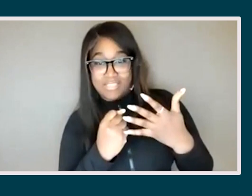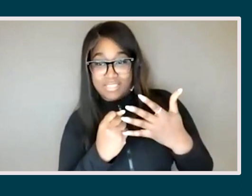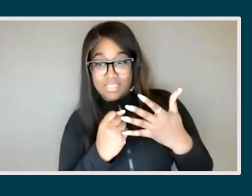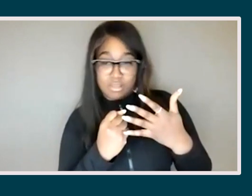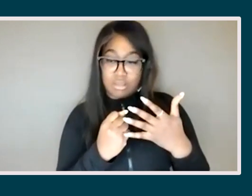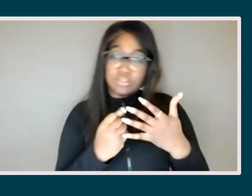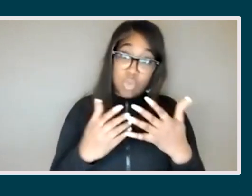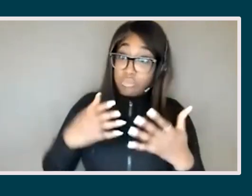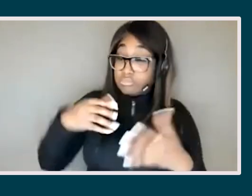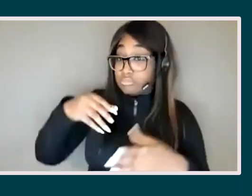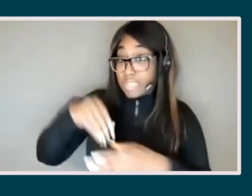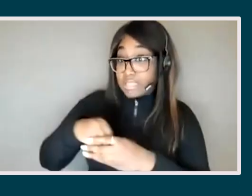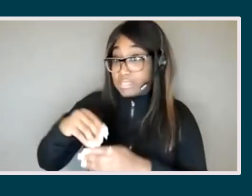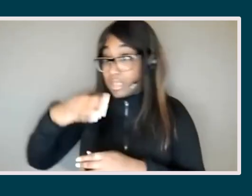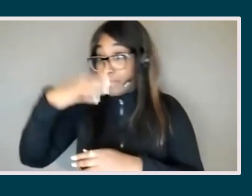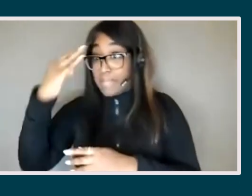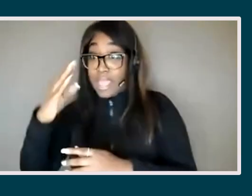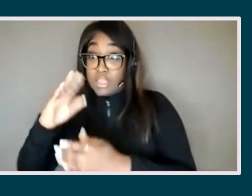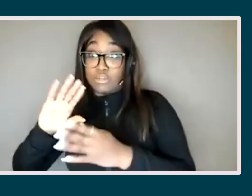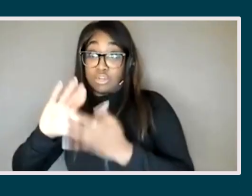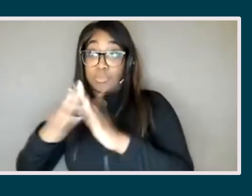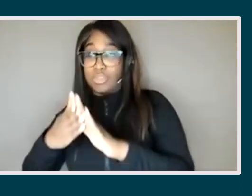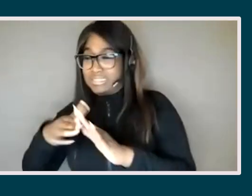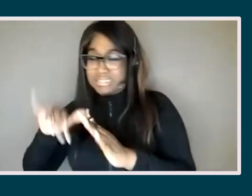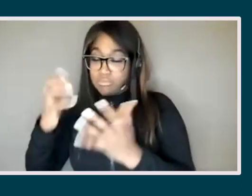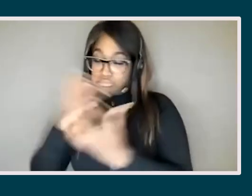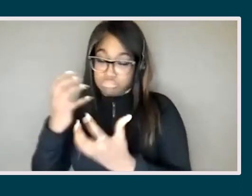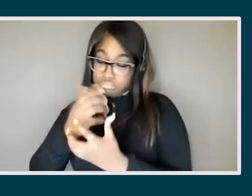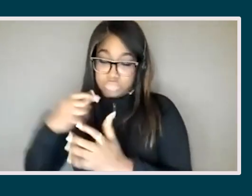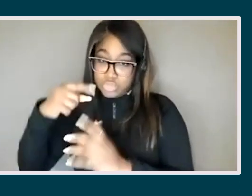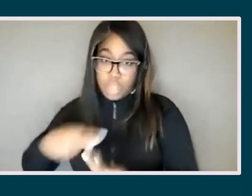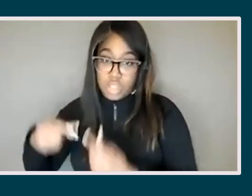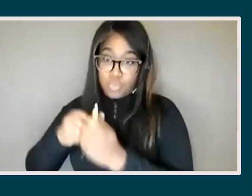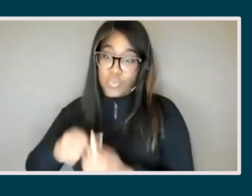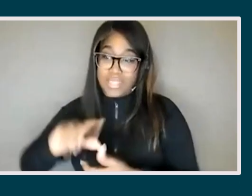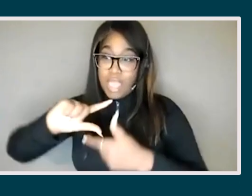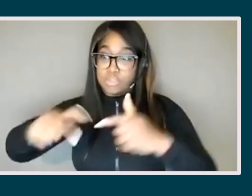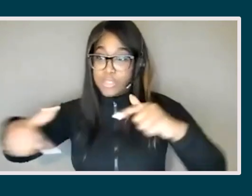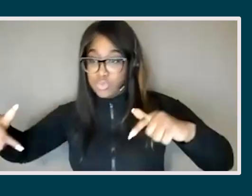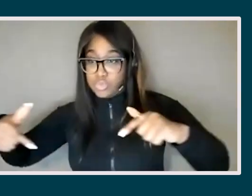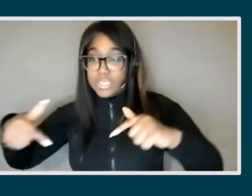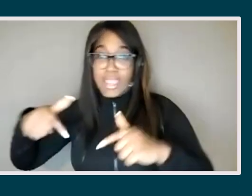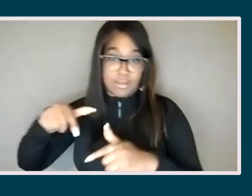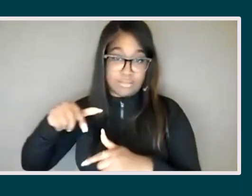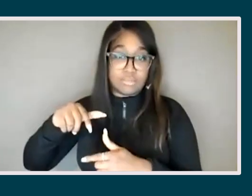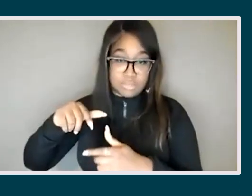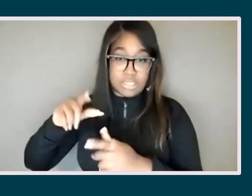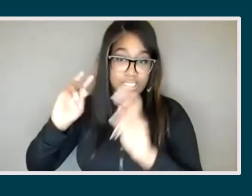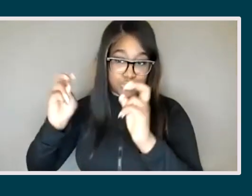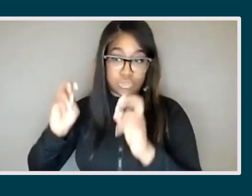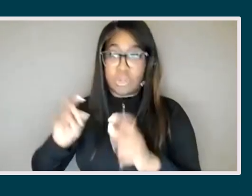Black community, still deeply struggling with LGBTQIA issues, right? If I'm